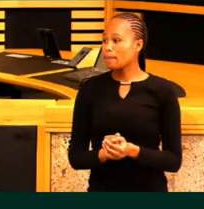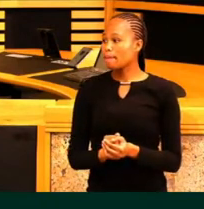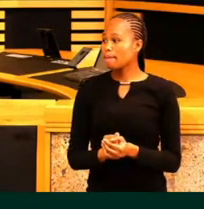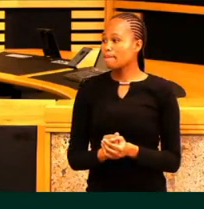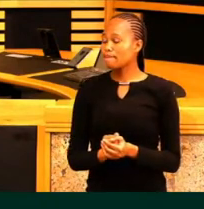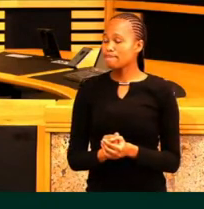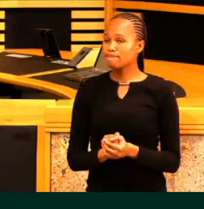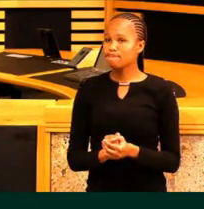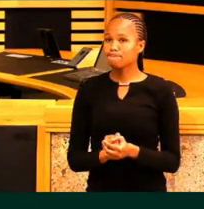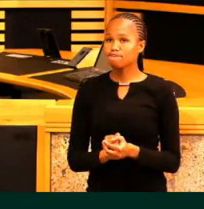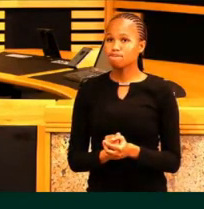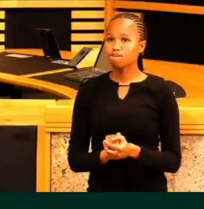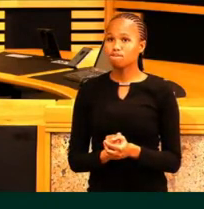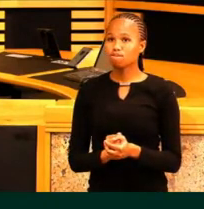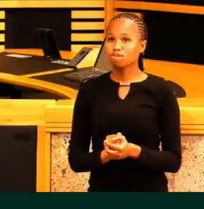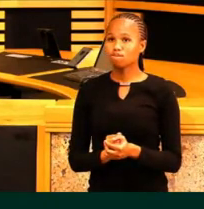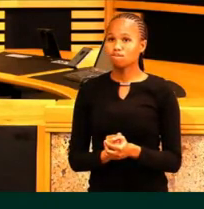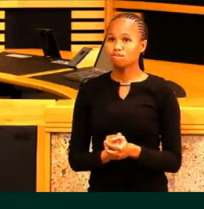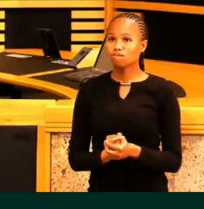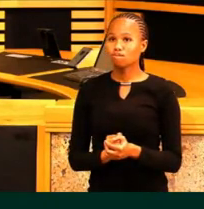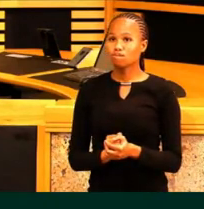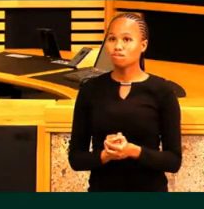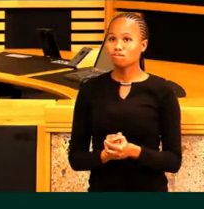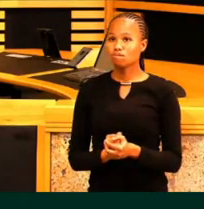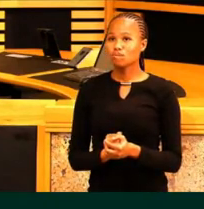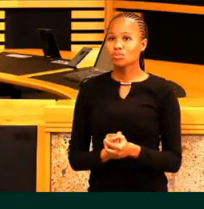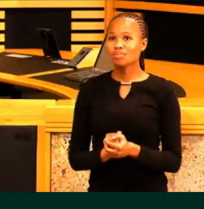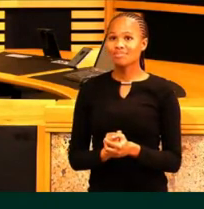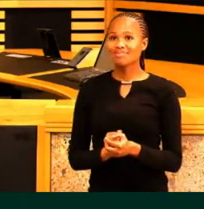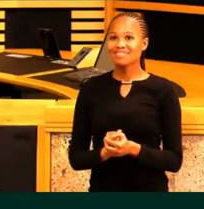the foreign